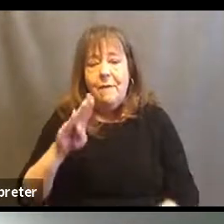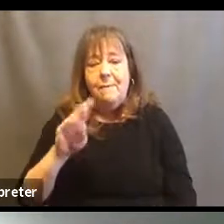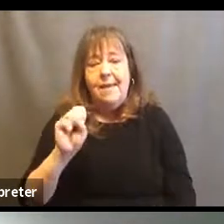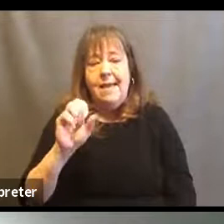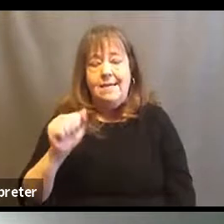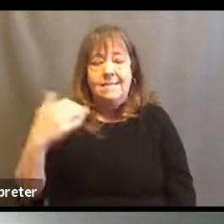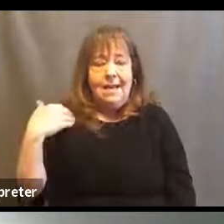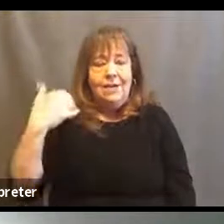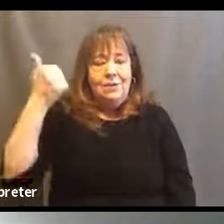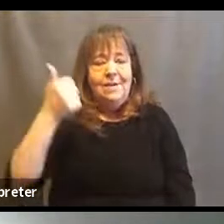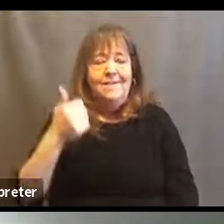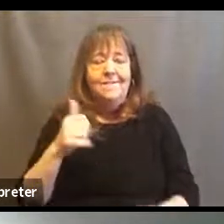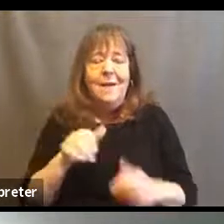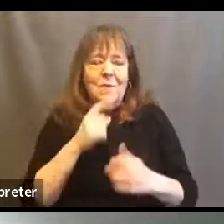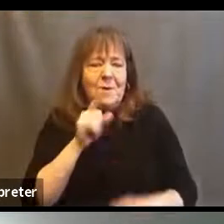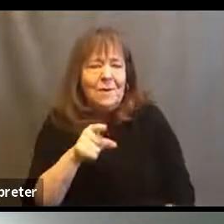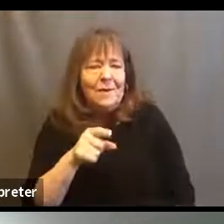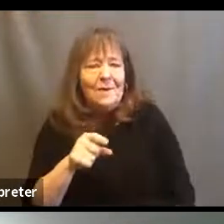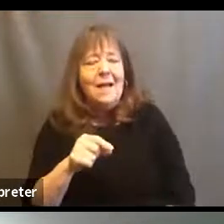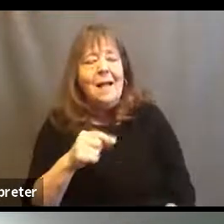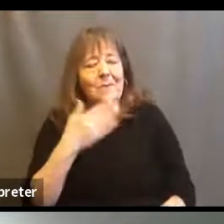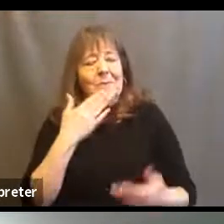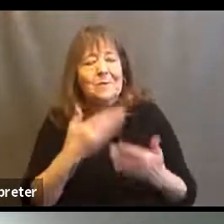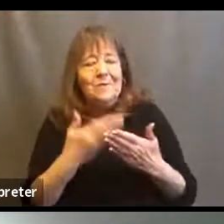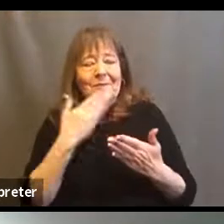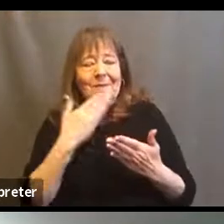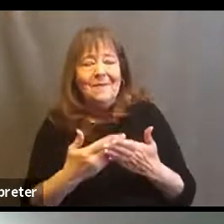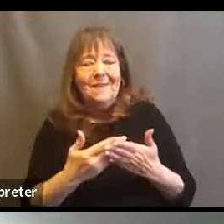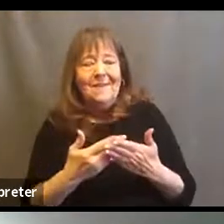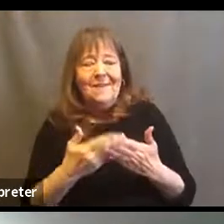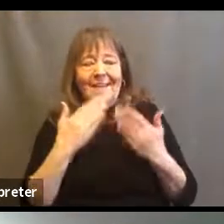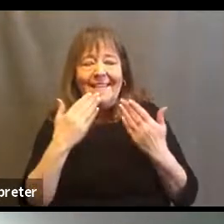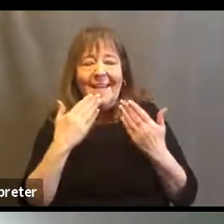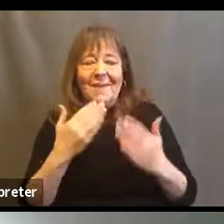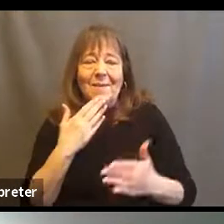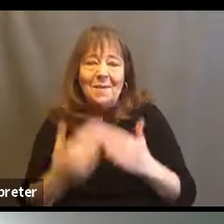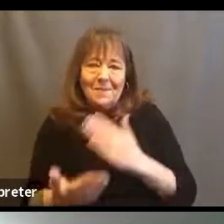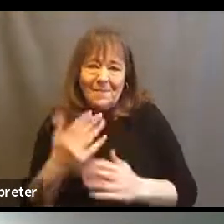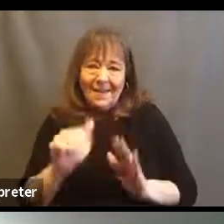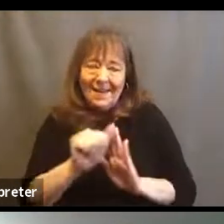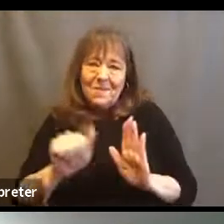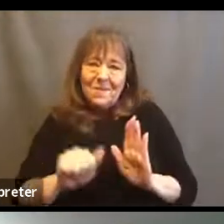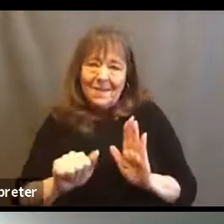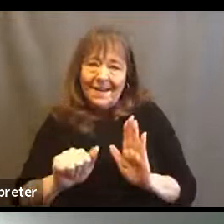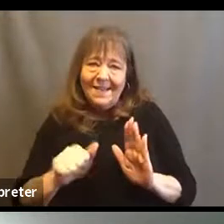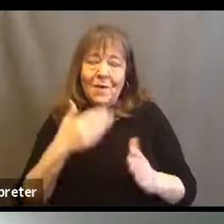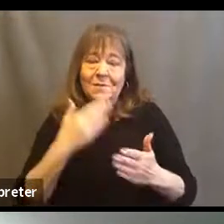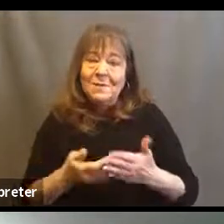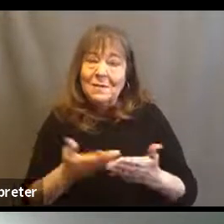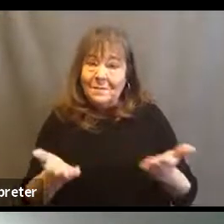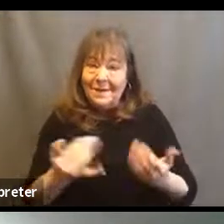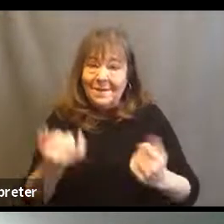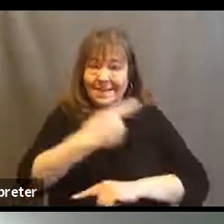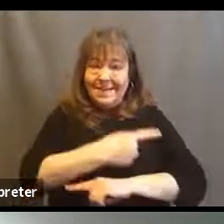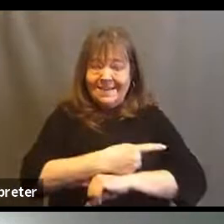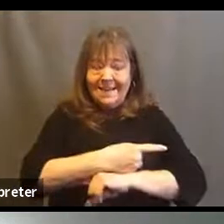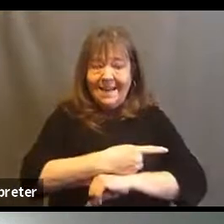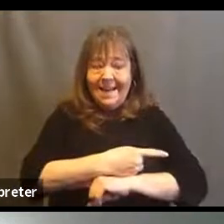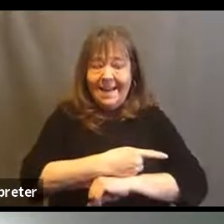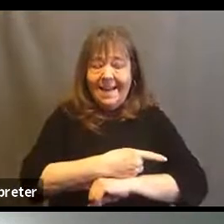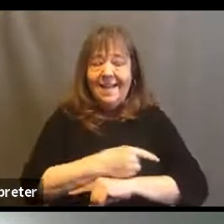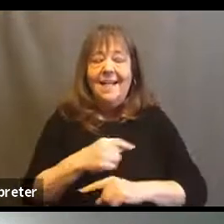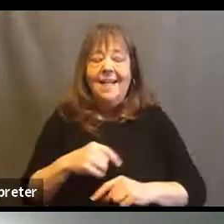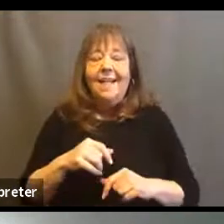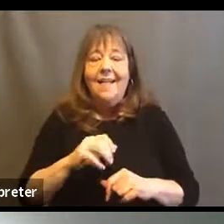morning? I'm well, David. Thank you, and good morning, Amarillo. It's good to be here today, and